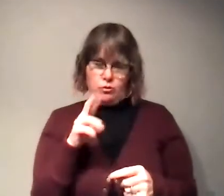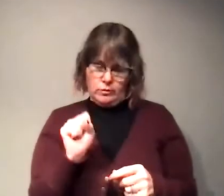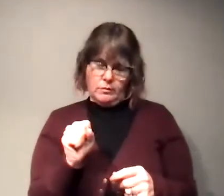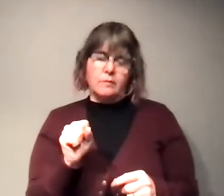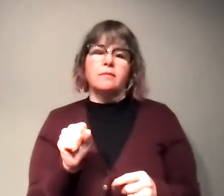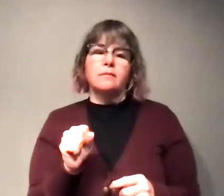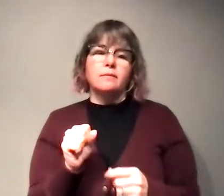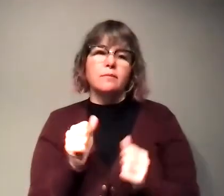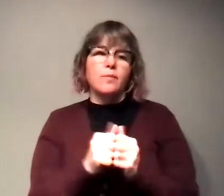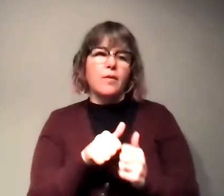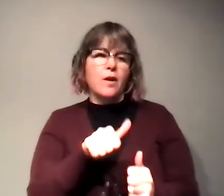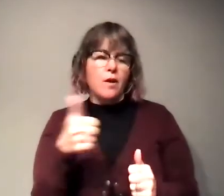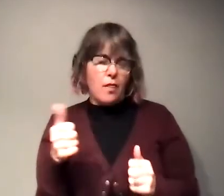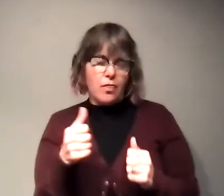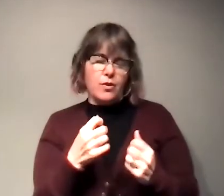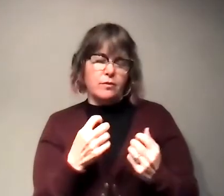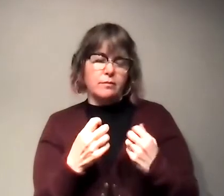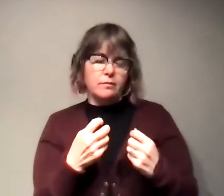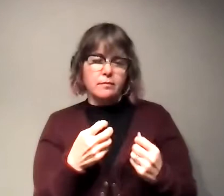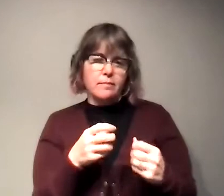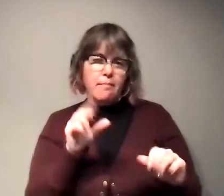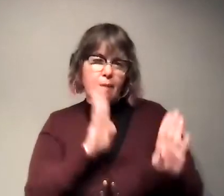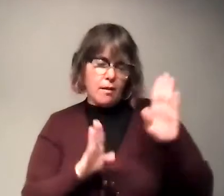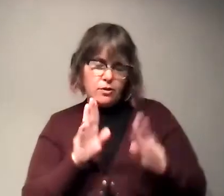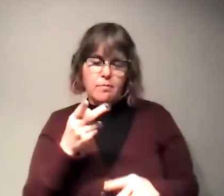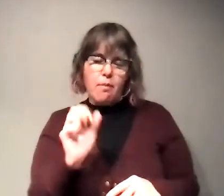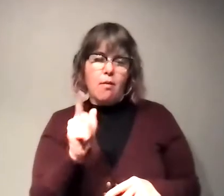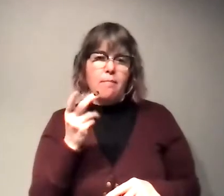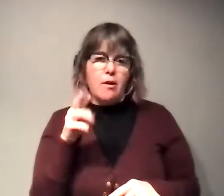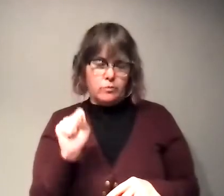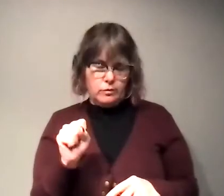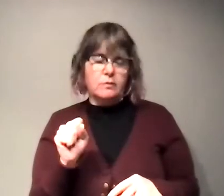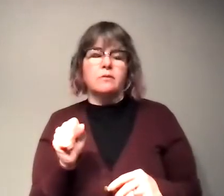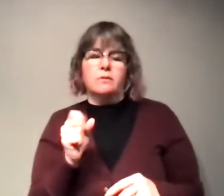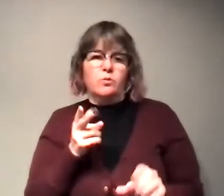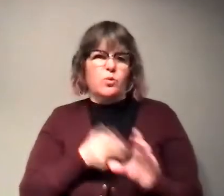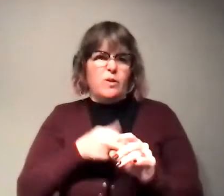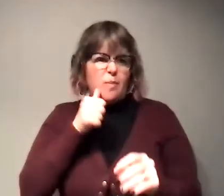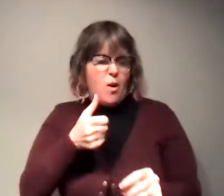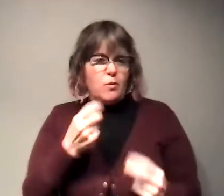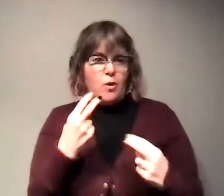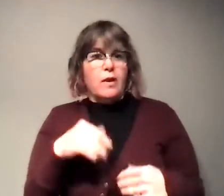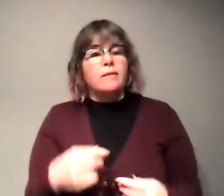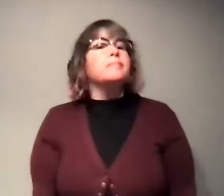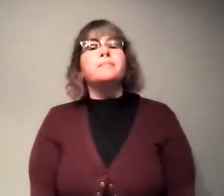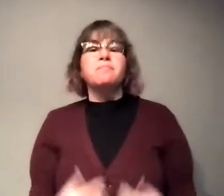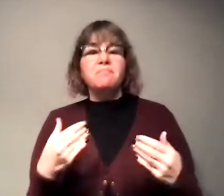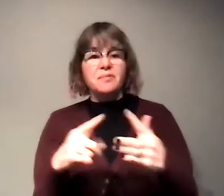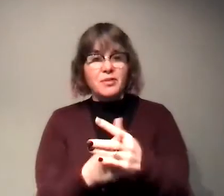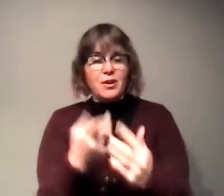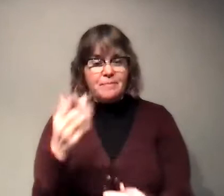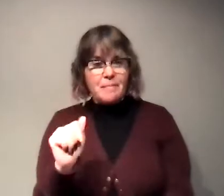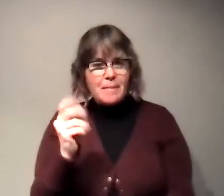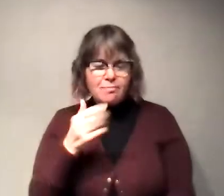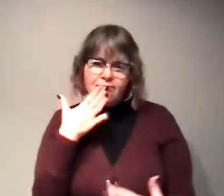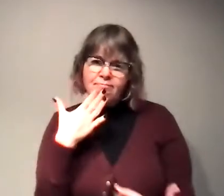another conservation biologist named Paul Byer. So join us for tomorrow, 1 p.m. for that. Otherwise, let's get into it. Amanda, thank